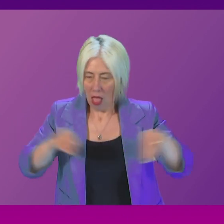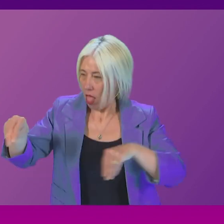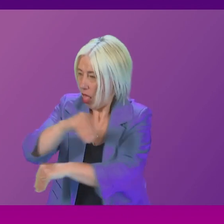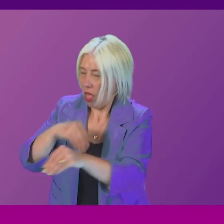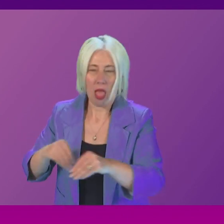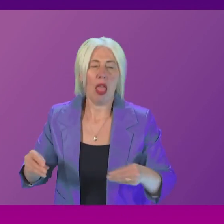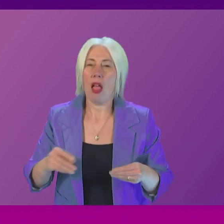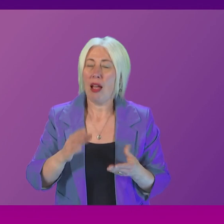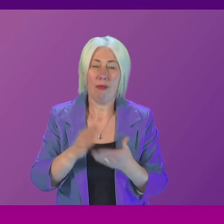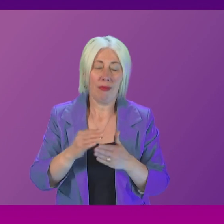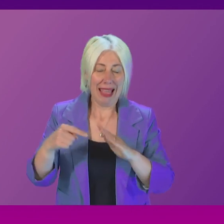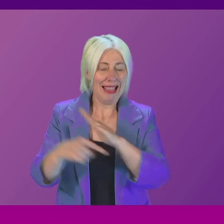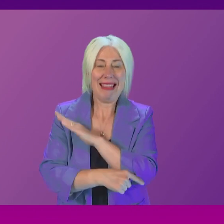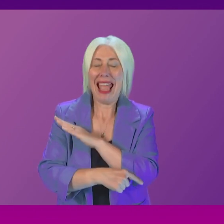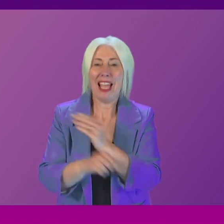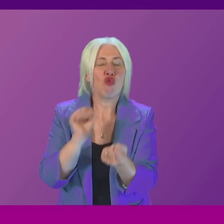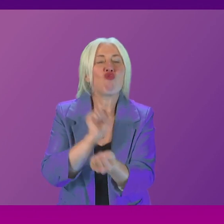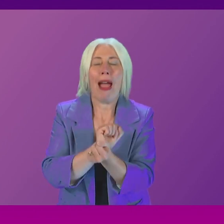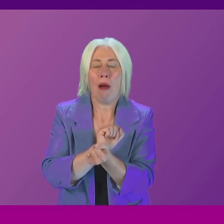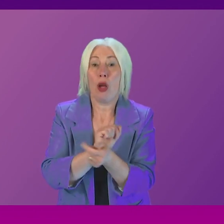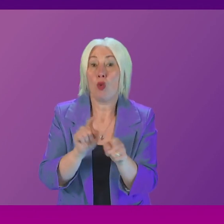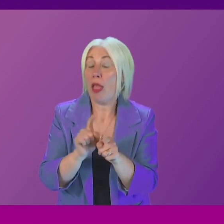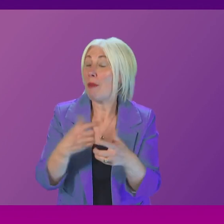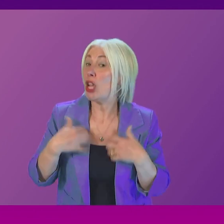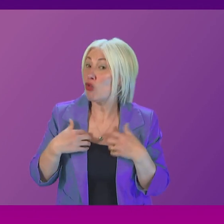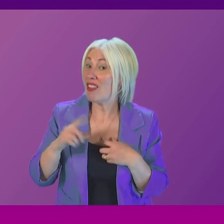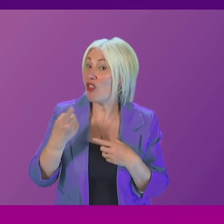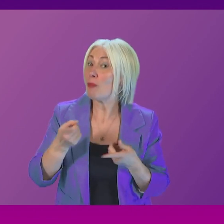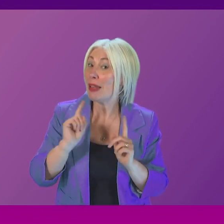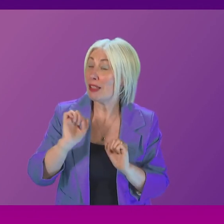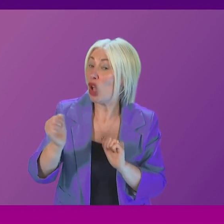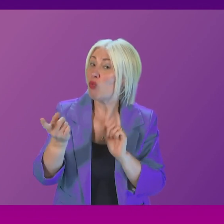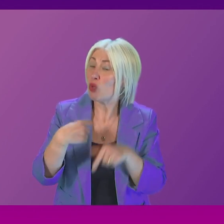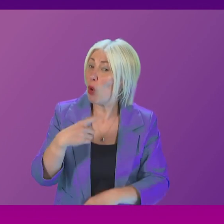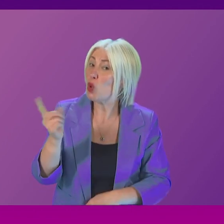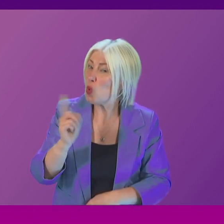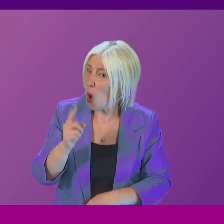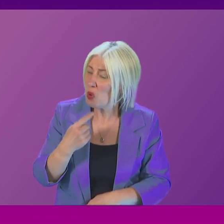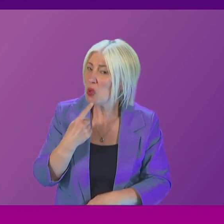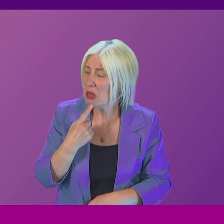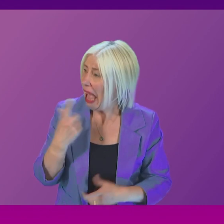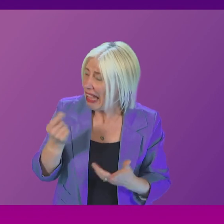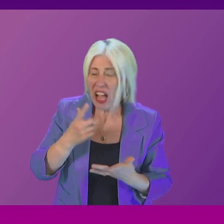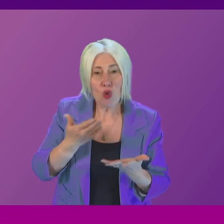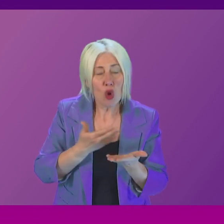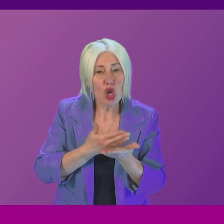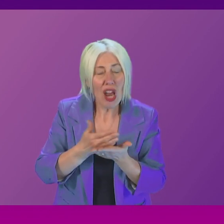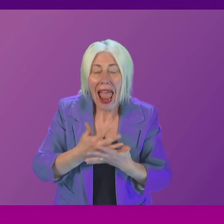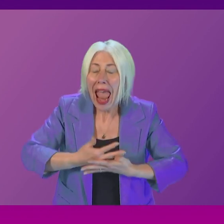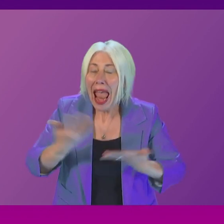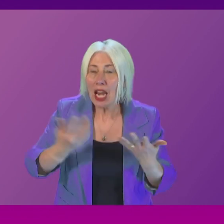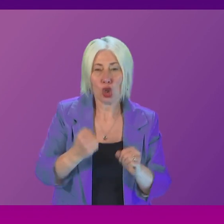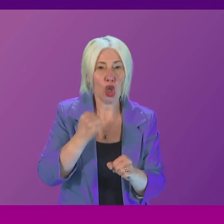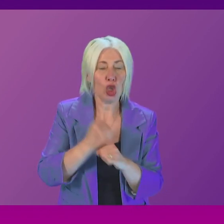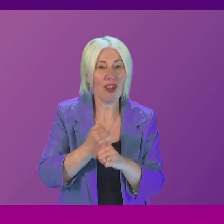trap. Again, I'd be interested to hear from the First Minister's response to this, and can you share any of the Scottish Government's